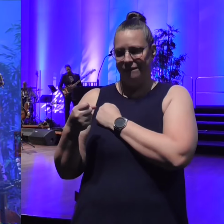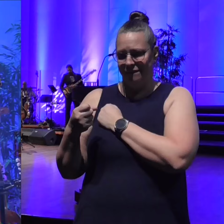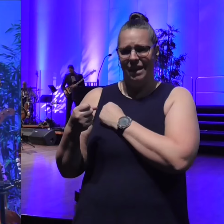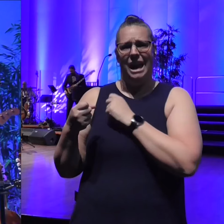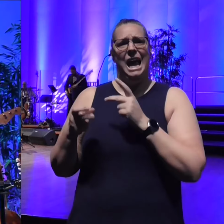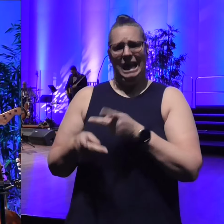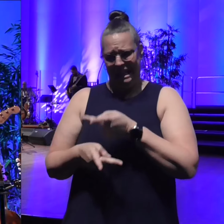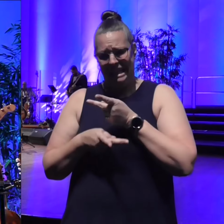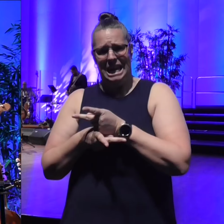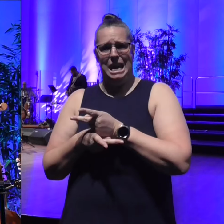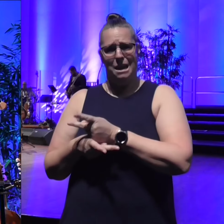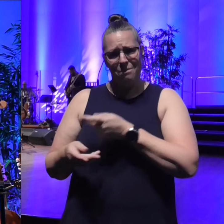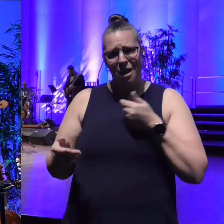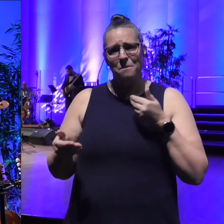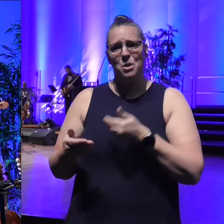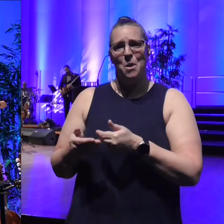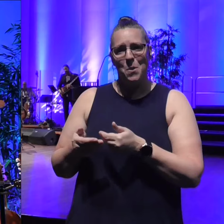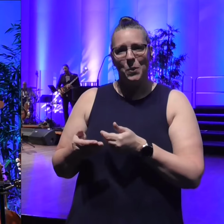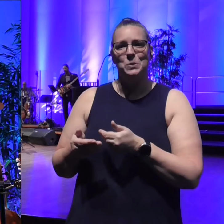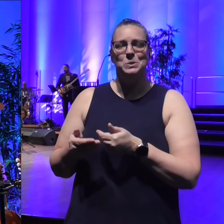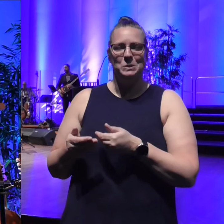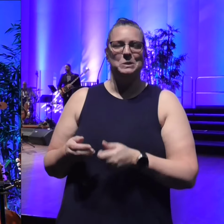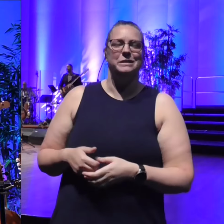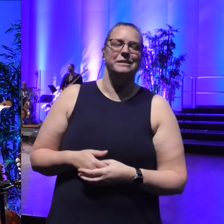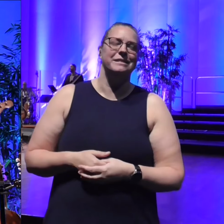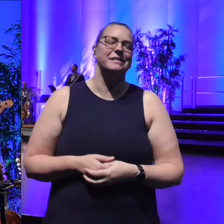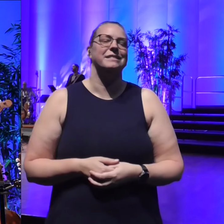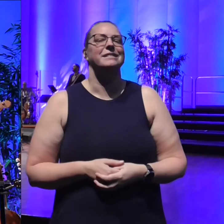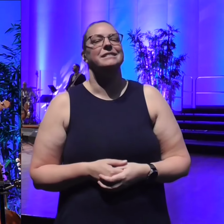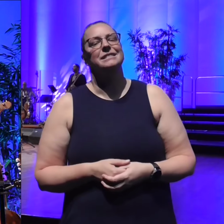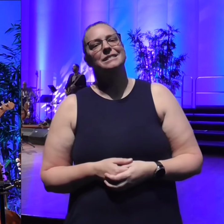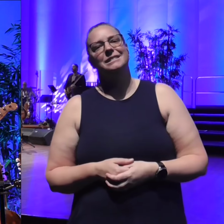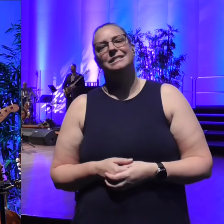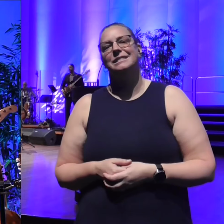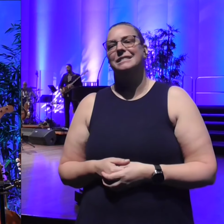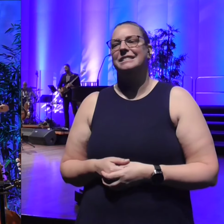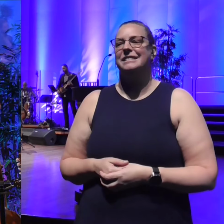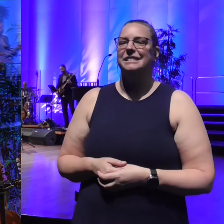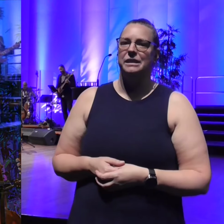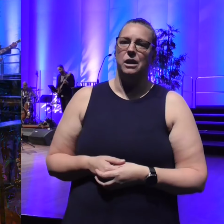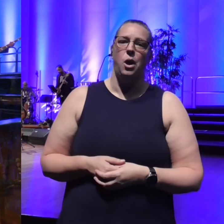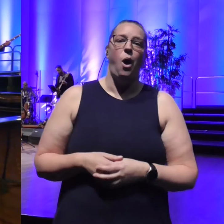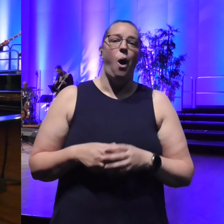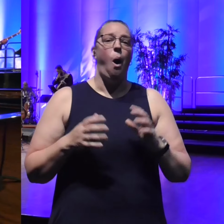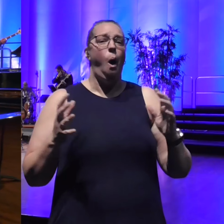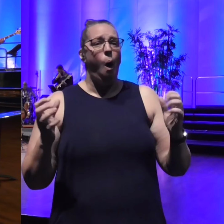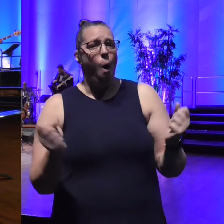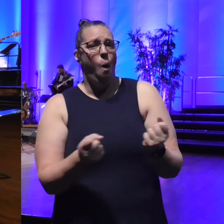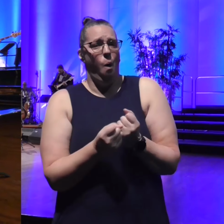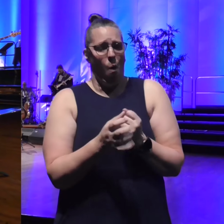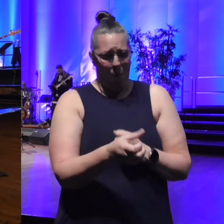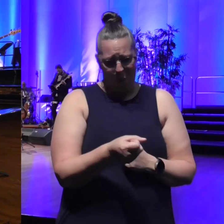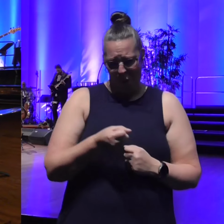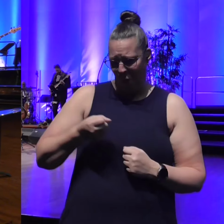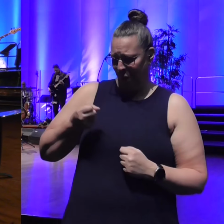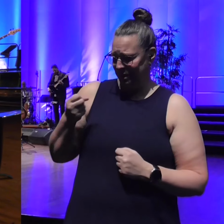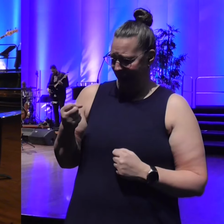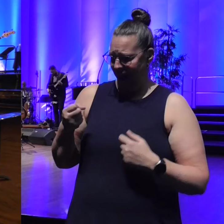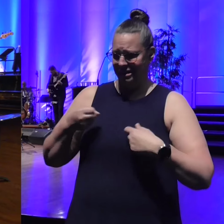Keep them close to you. They say, hold on to